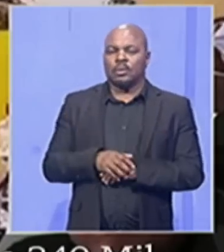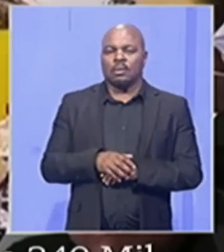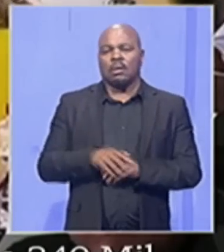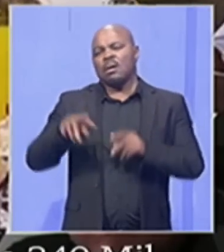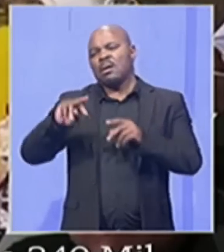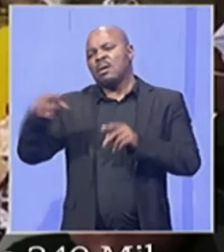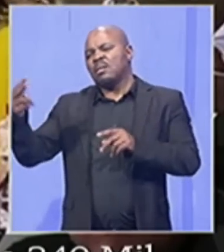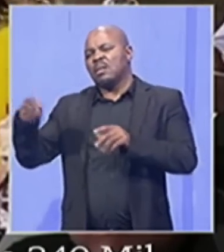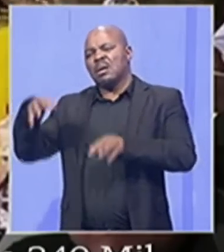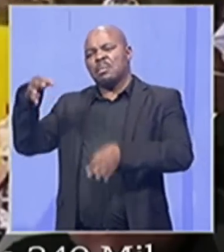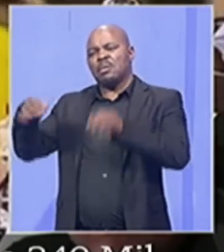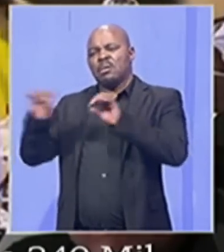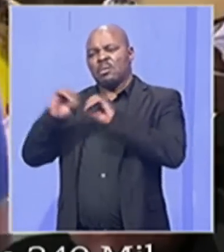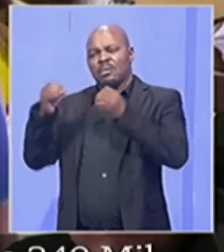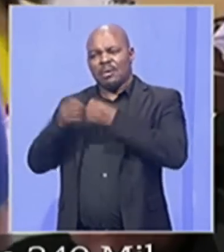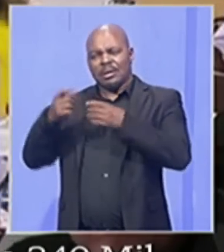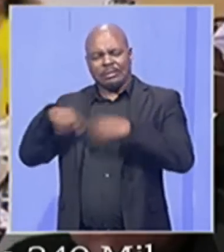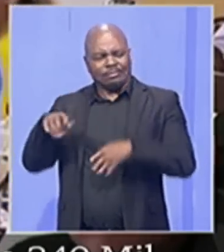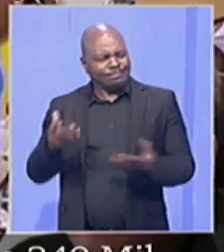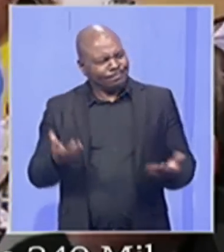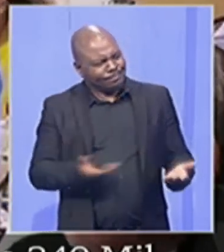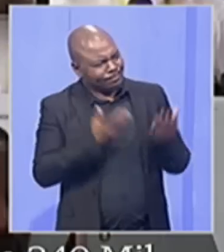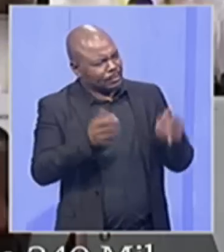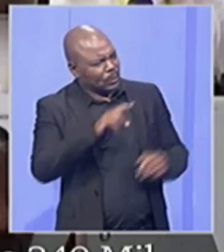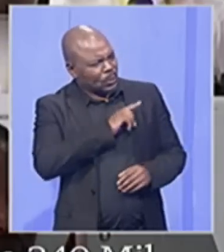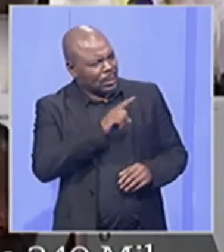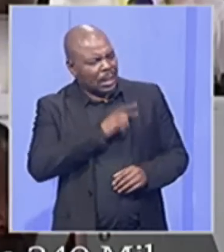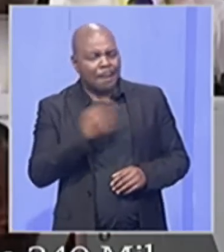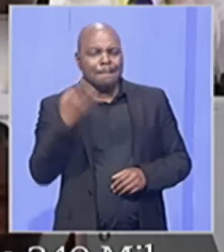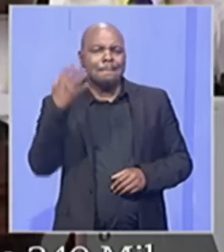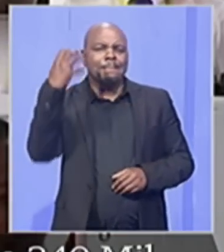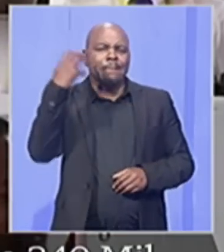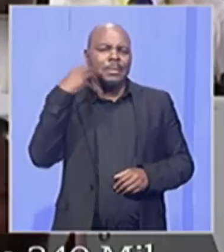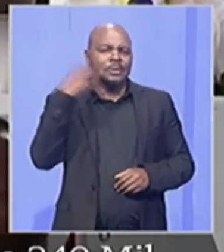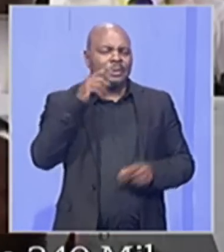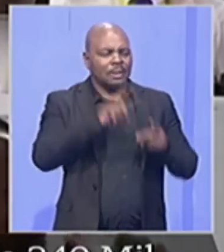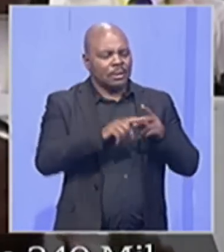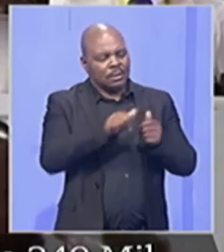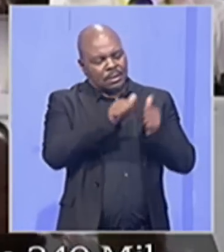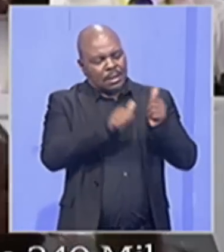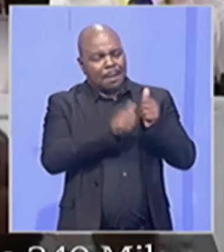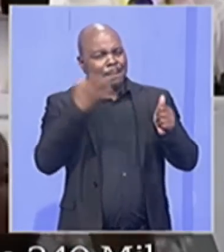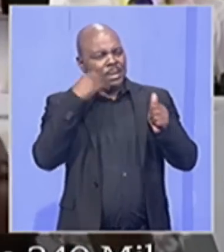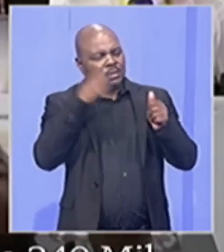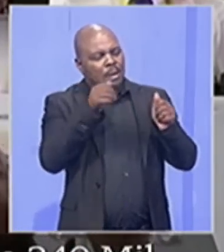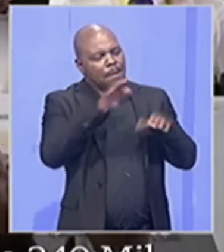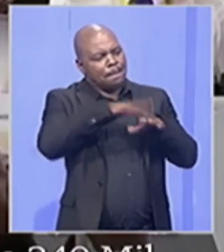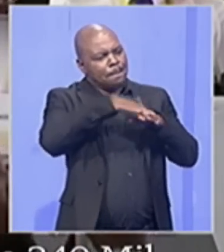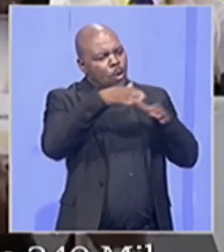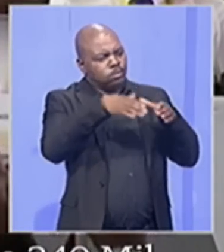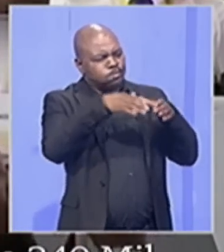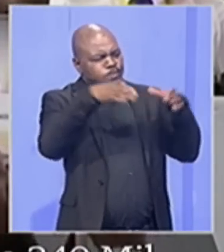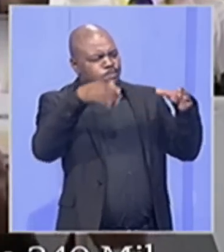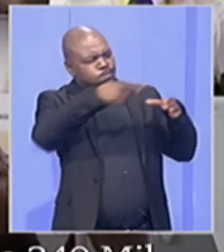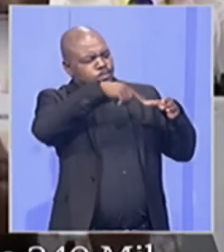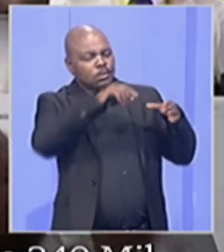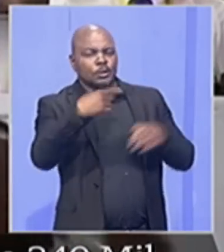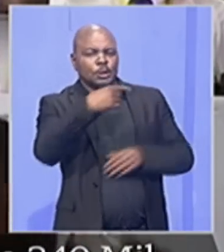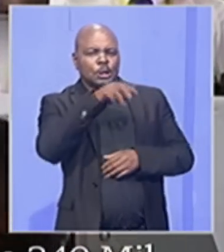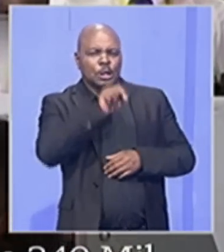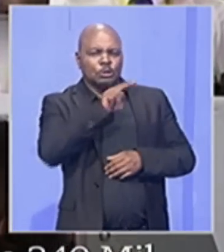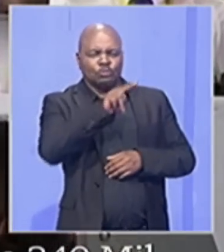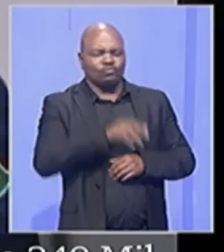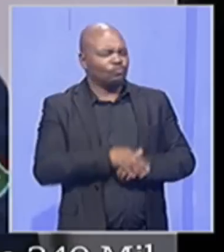meng ya dipolitiki e sellotse ka bohale ho eketswa ha palo ya matona a kabinete le batlatsi ba ona mmusong o motjha wa GNU.